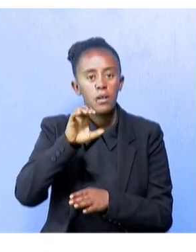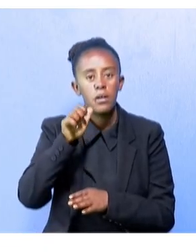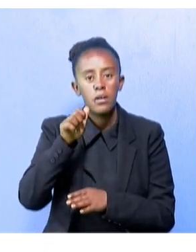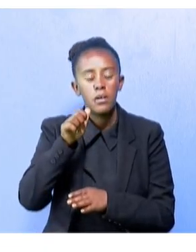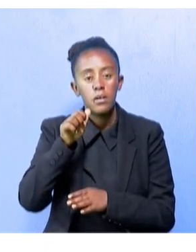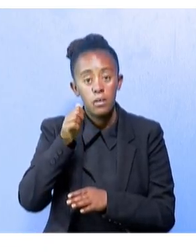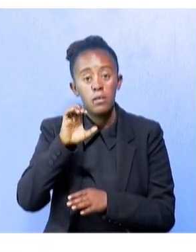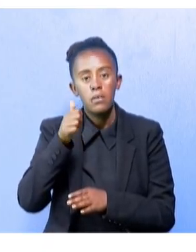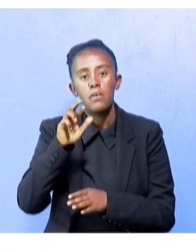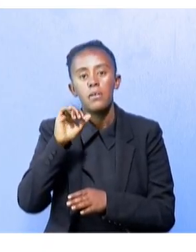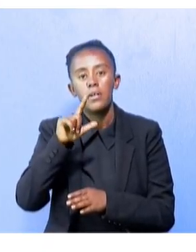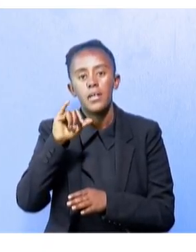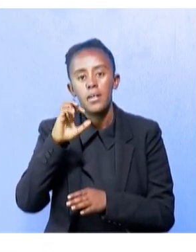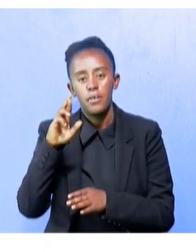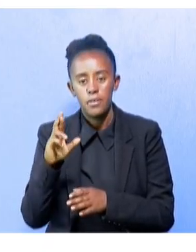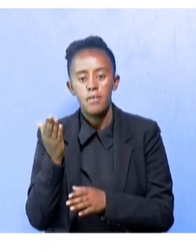Earlier.